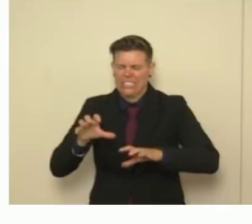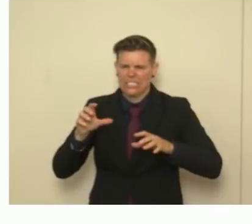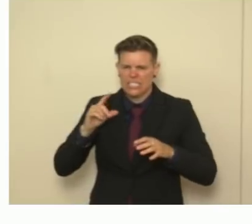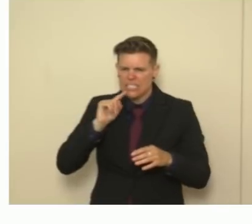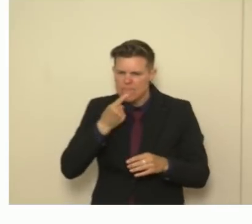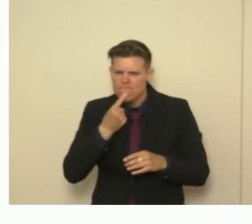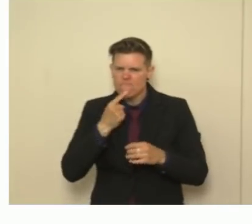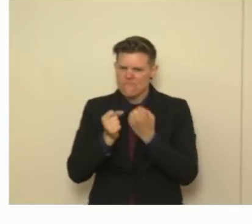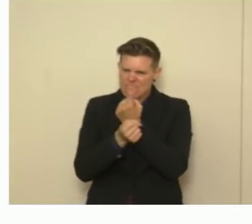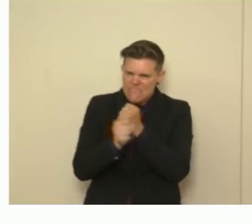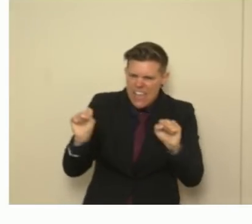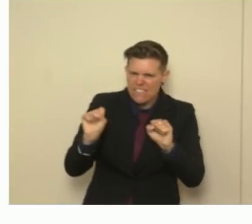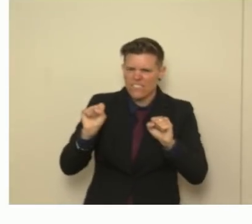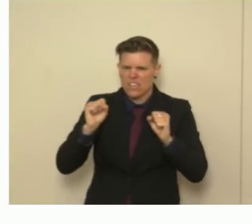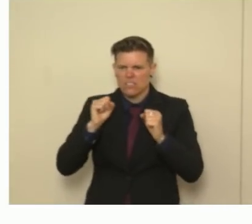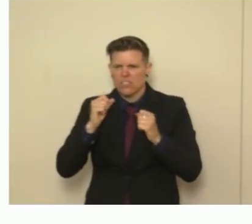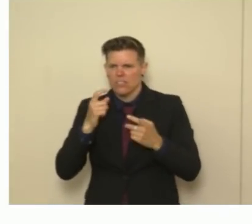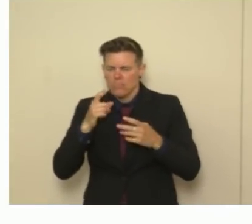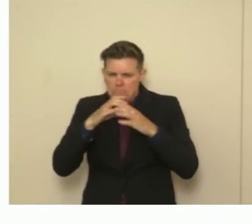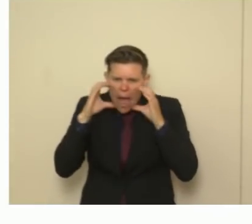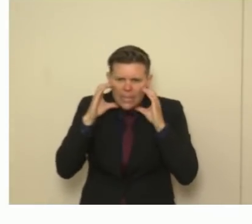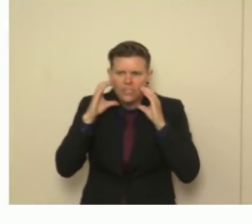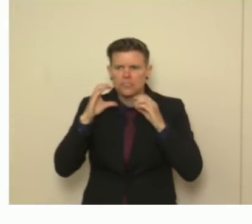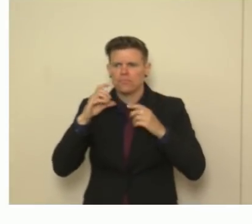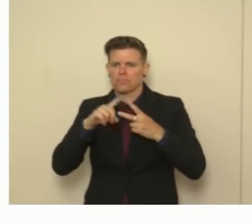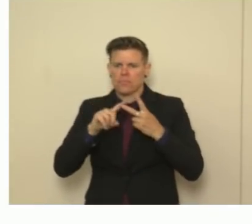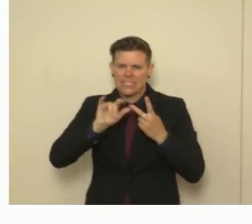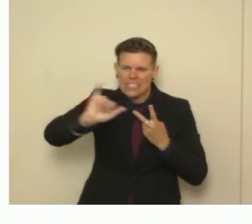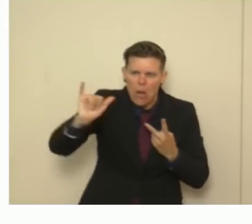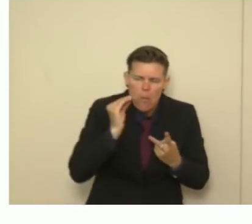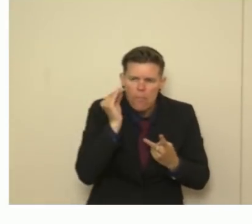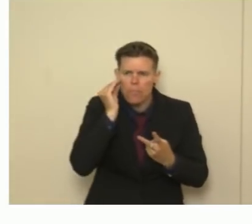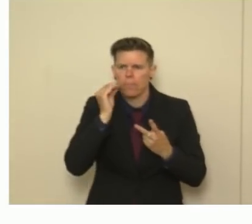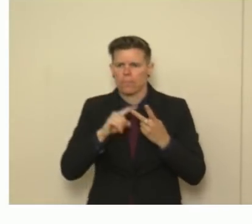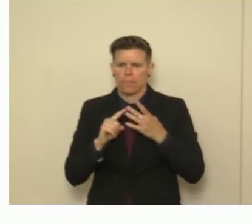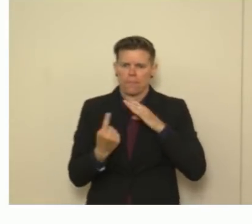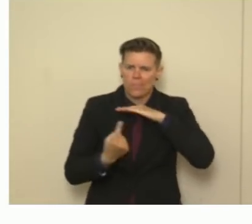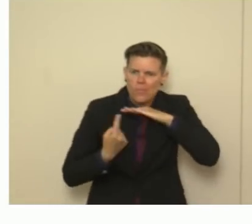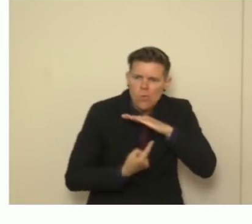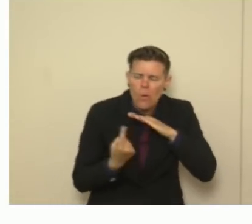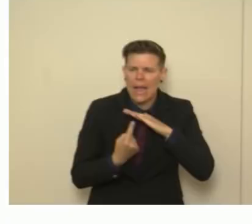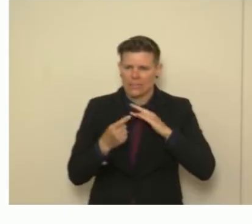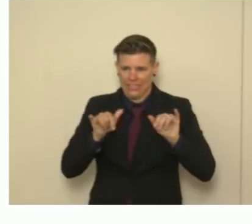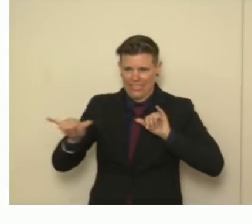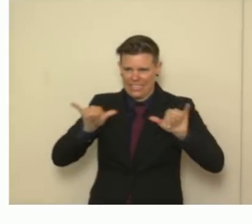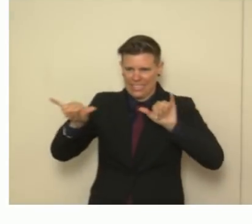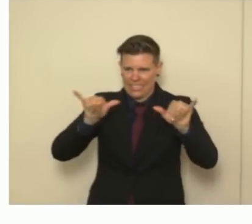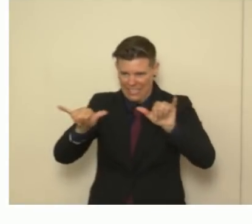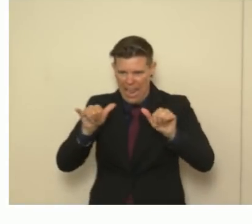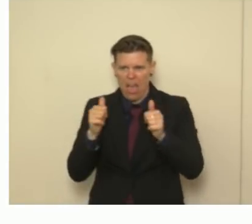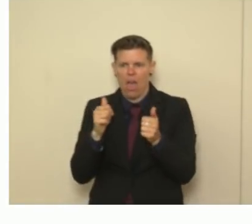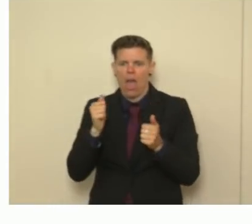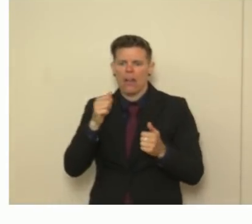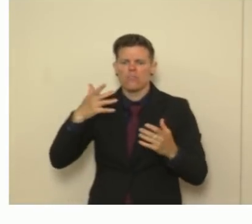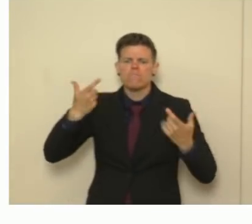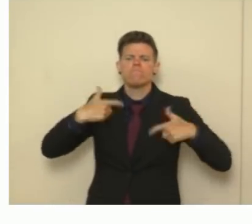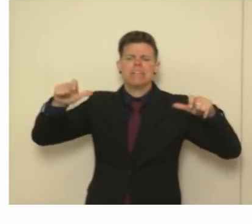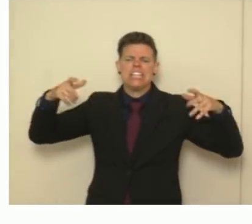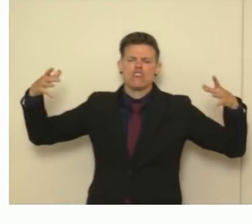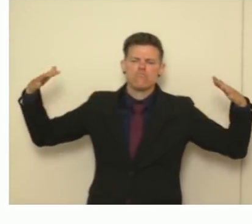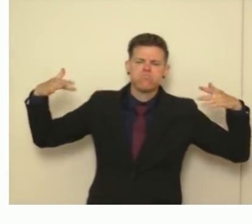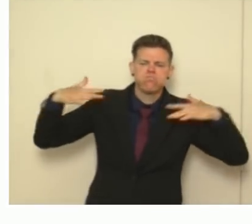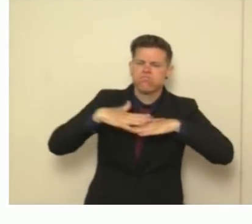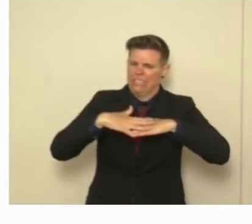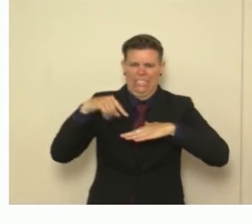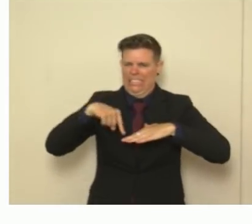disease. Mask wearing, staying at home, keeping your distance from other people, avoiding large gatherings. And I'm going to wrap up in a second. Well,